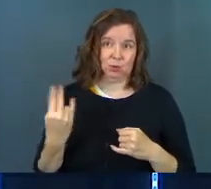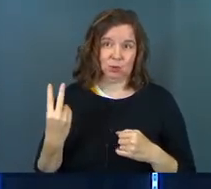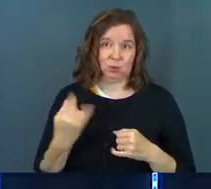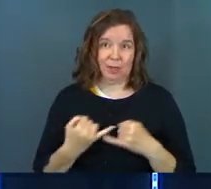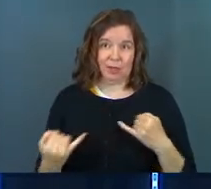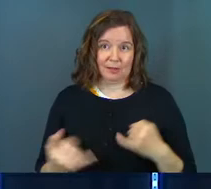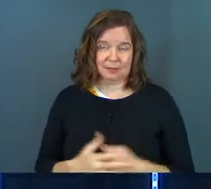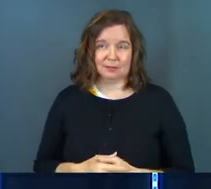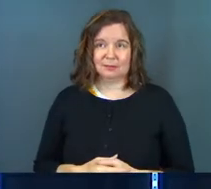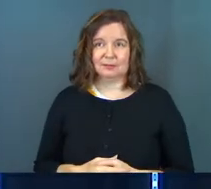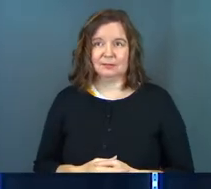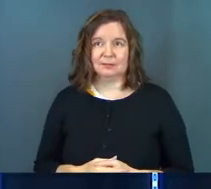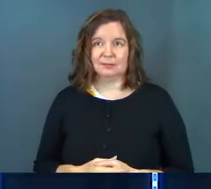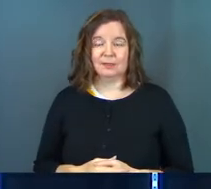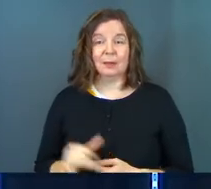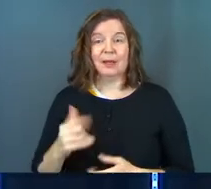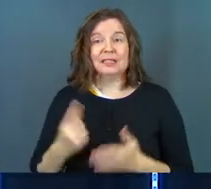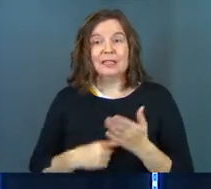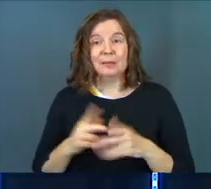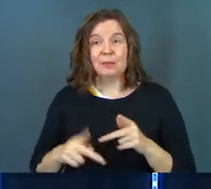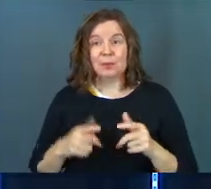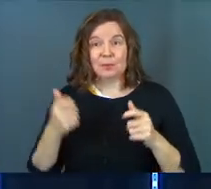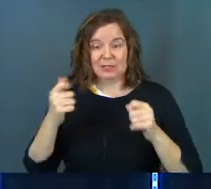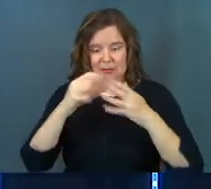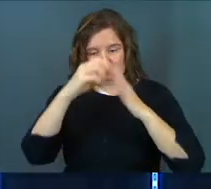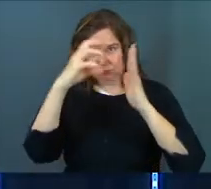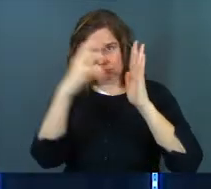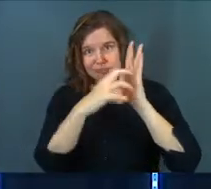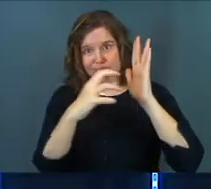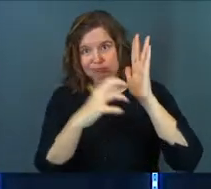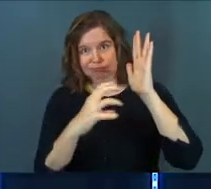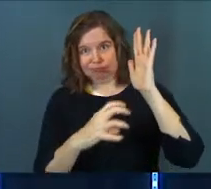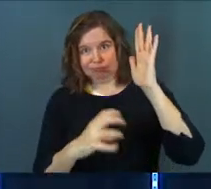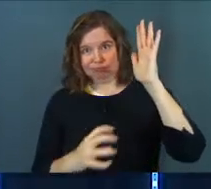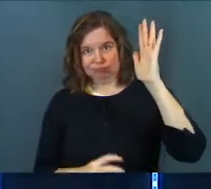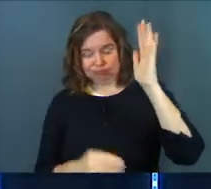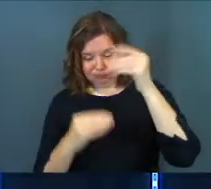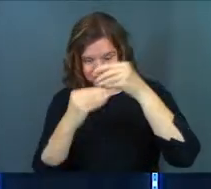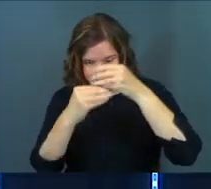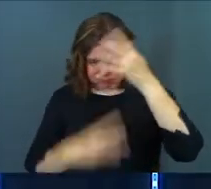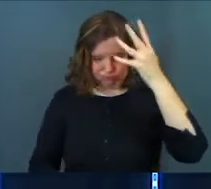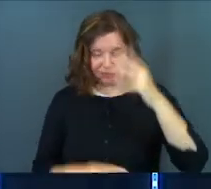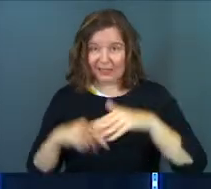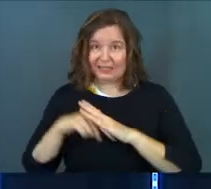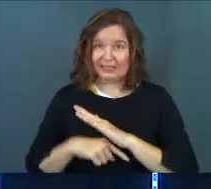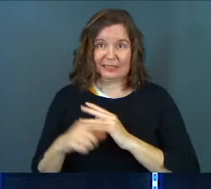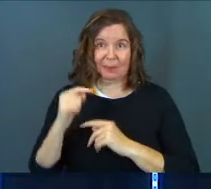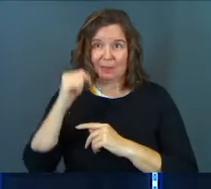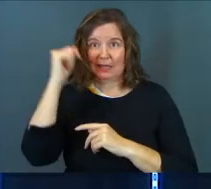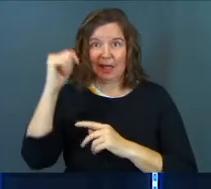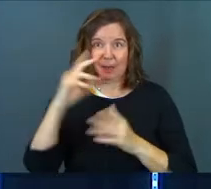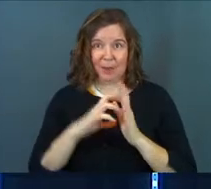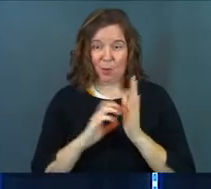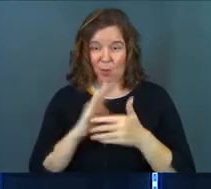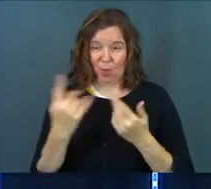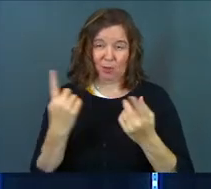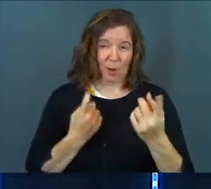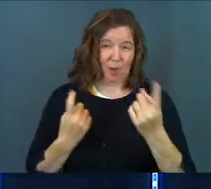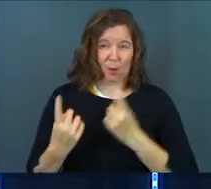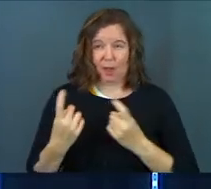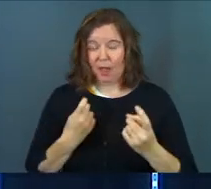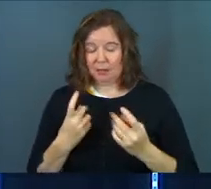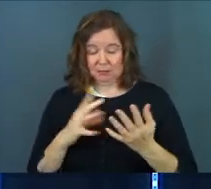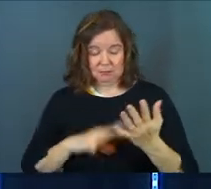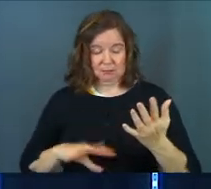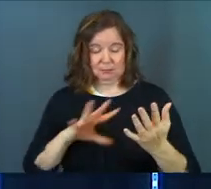know? But like sometimes people send me paragraphs. And it's like deep theology paragraphs, like with all these